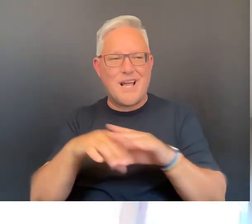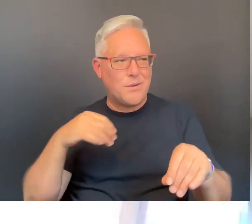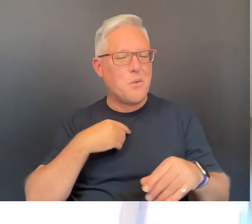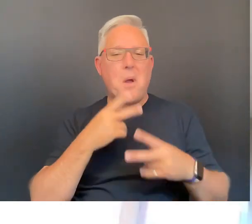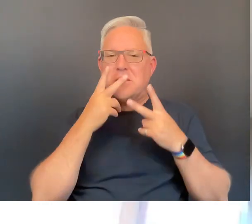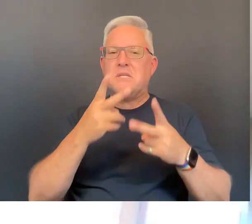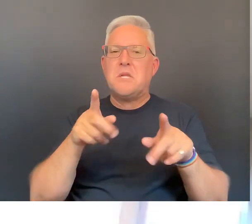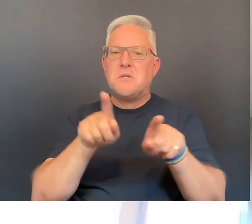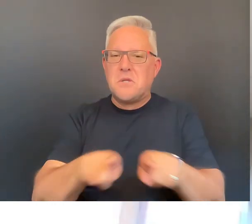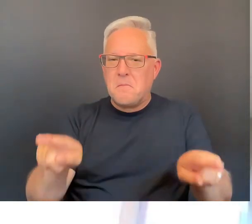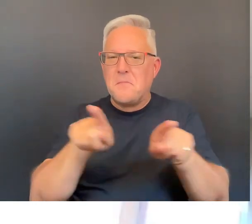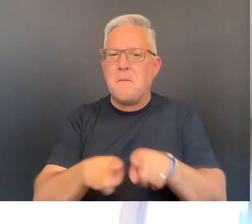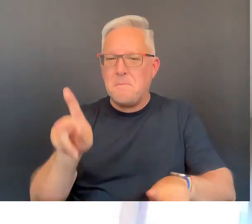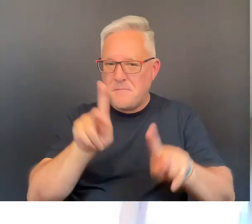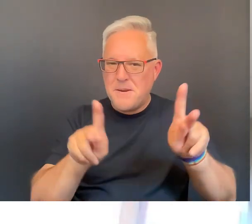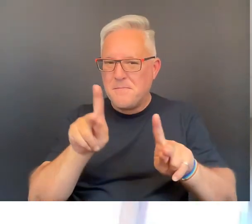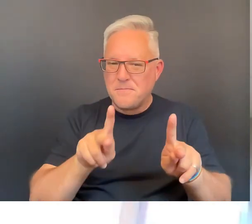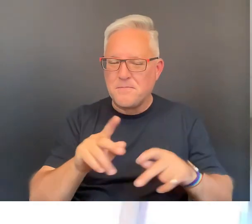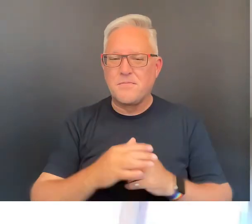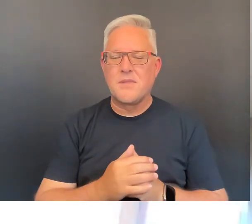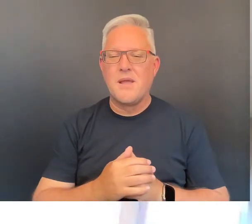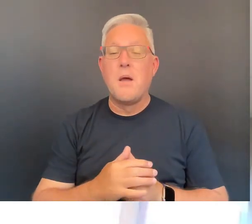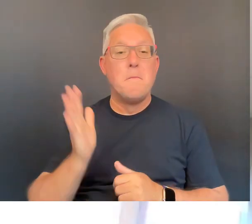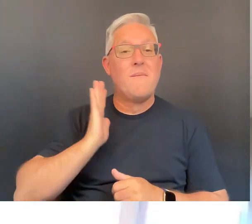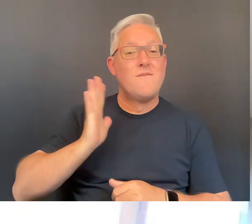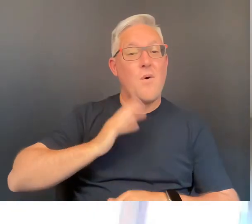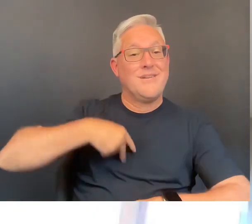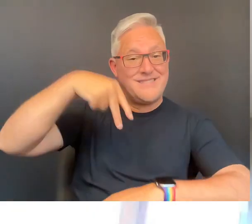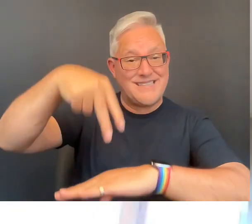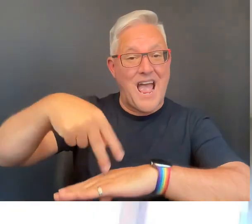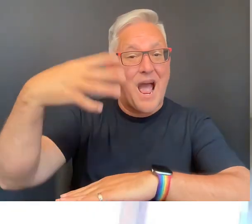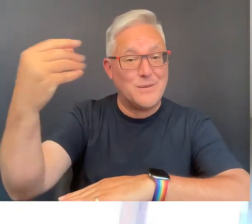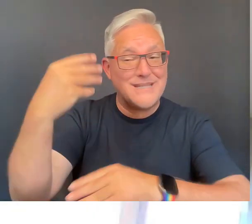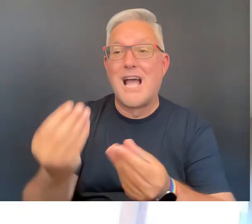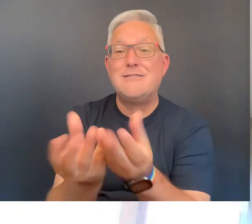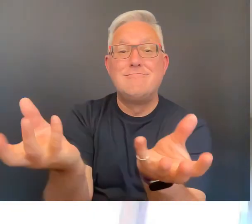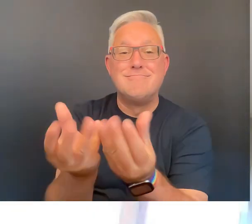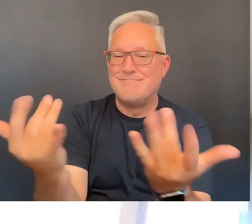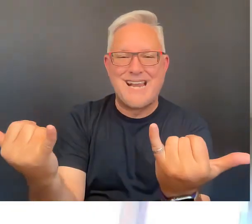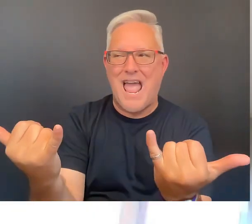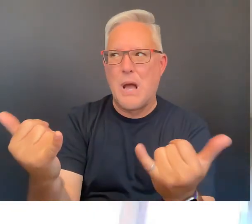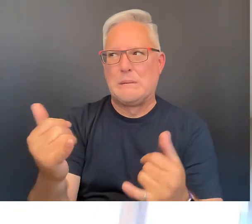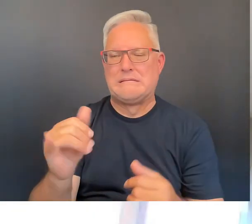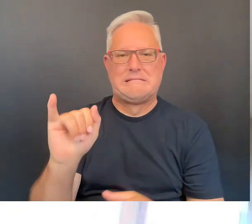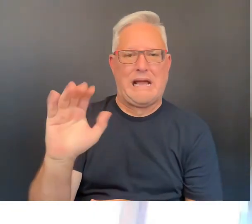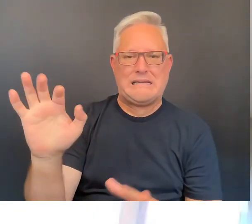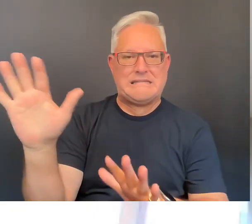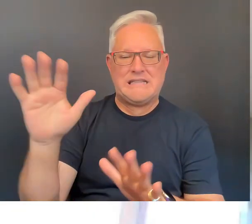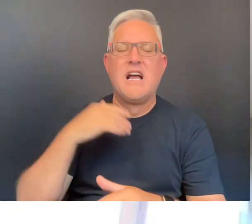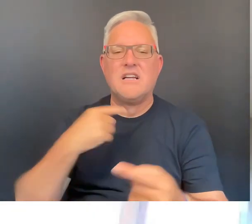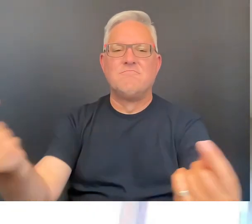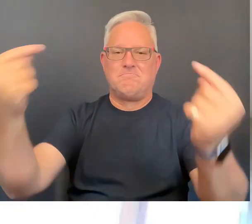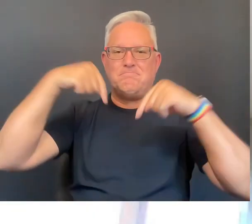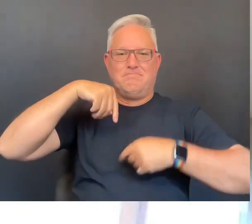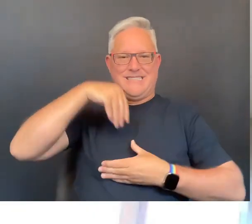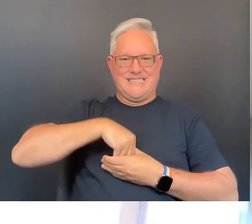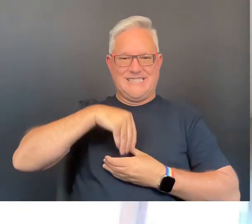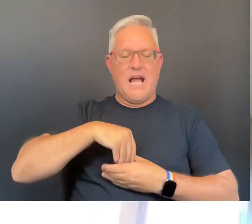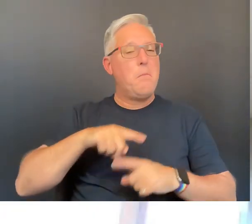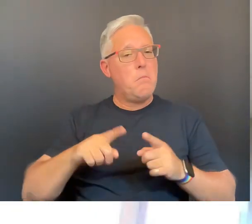had regulars. Now in the narthex, I also it's our regular students, our Muslim